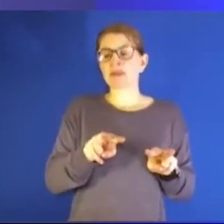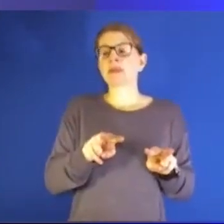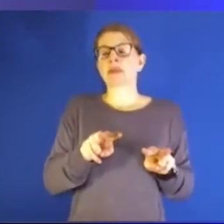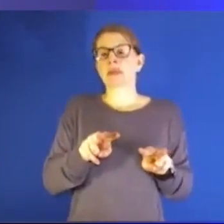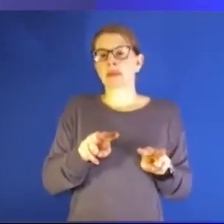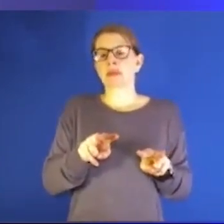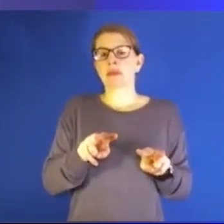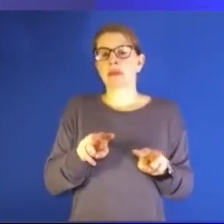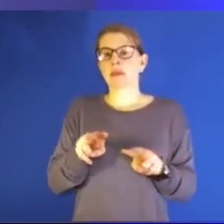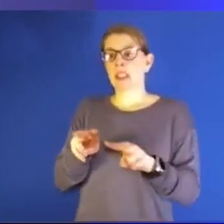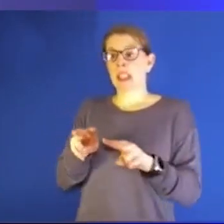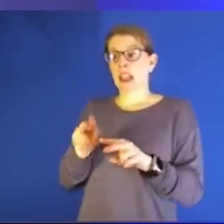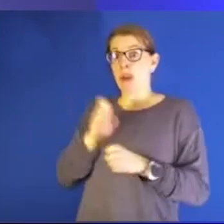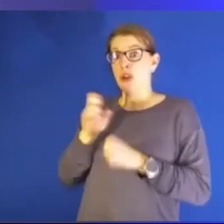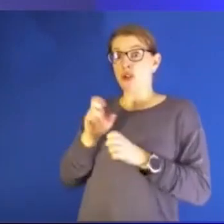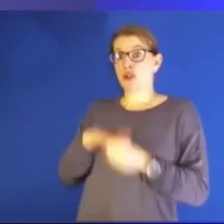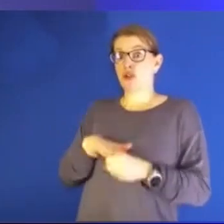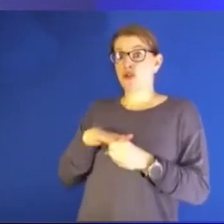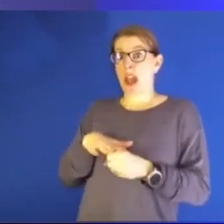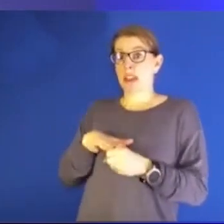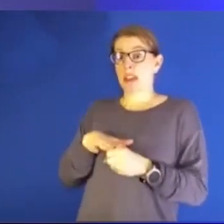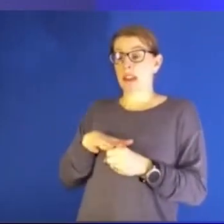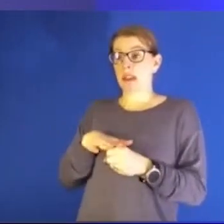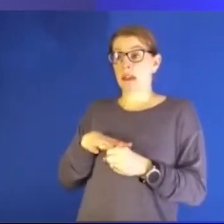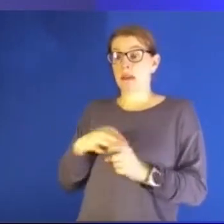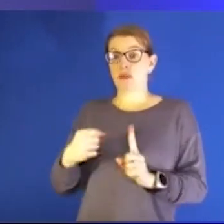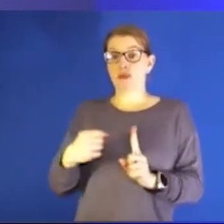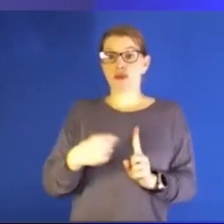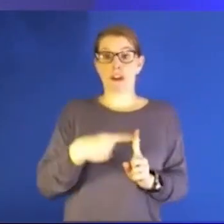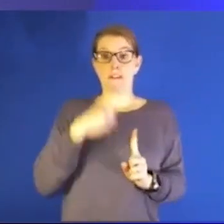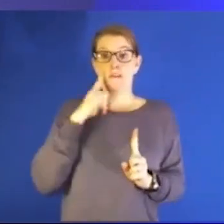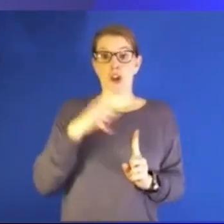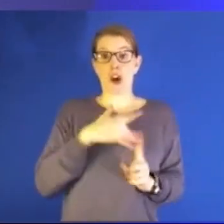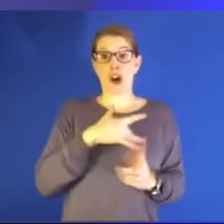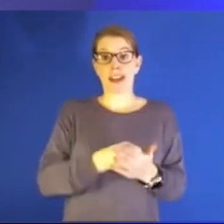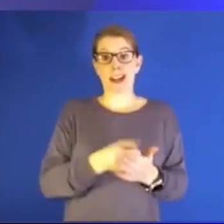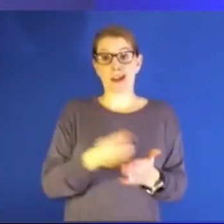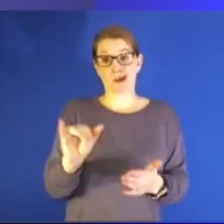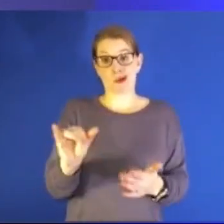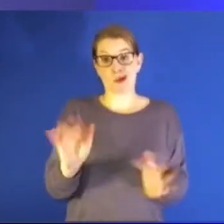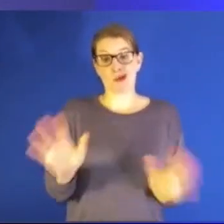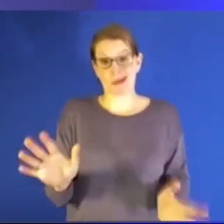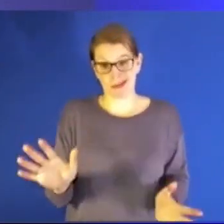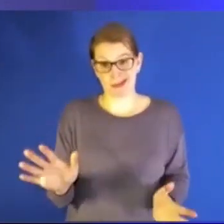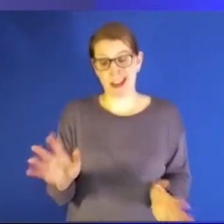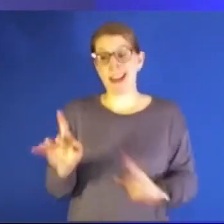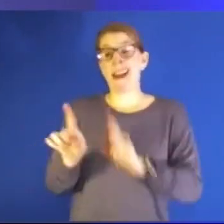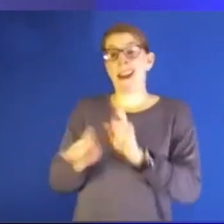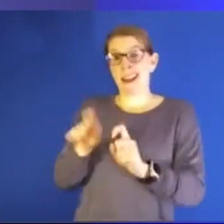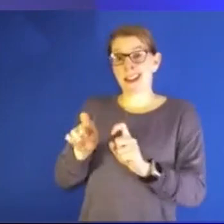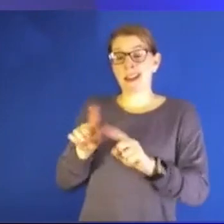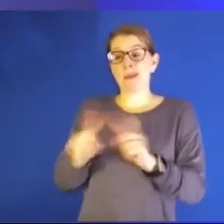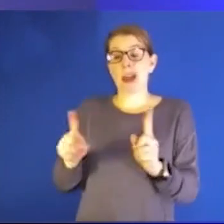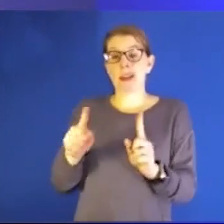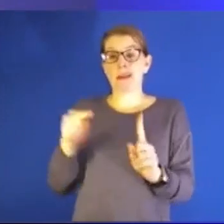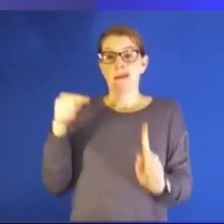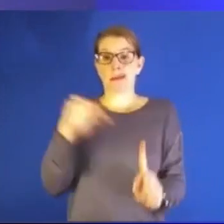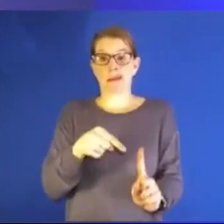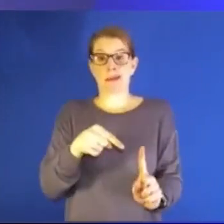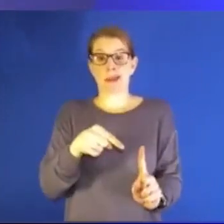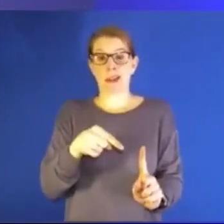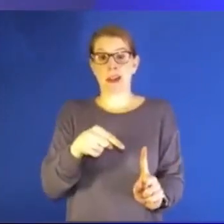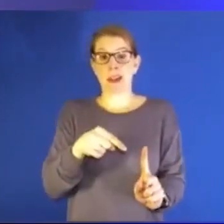because that's also a trigger for having a heart attack. And so, we ask those questions, but more to get to the answer of acute coronary